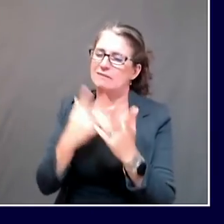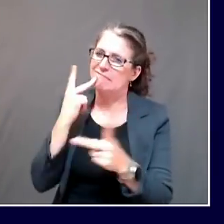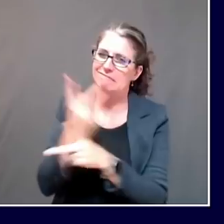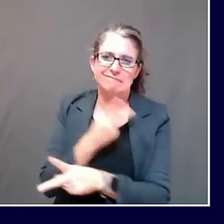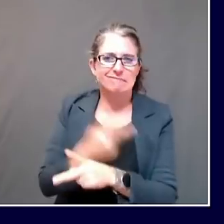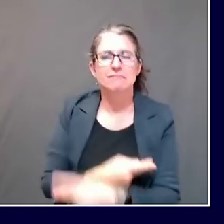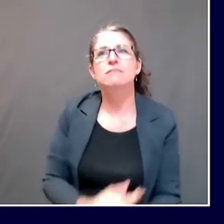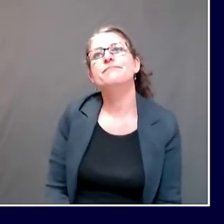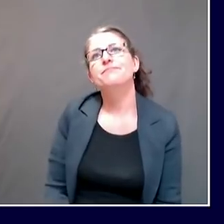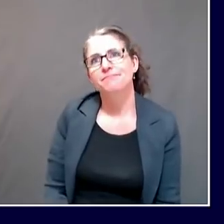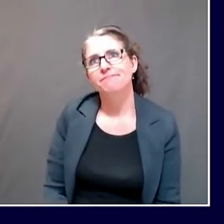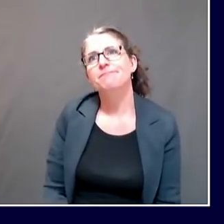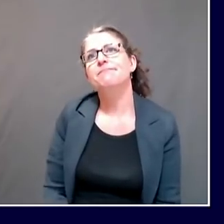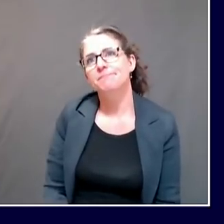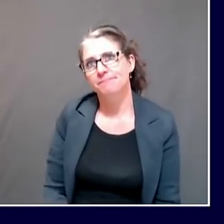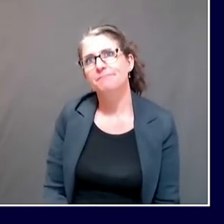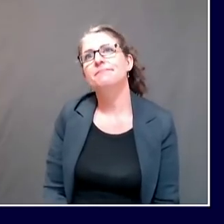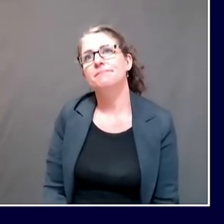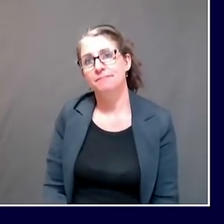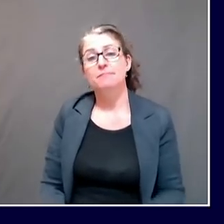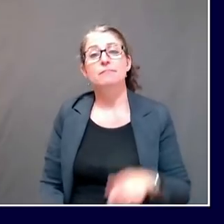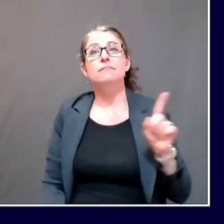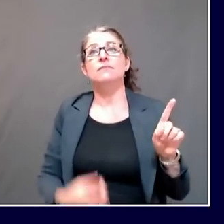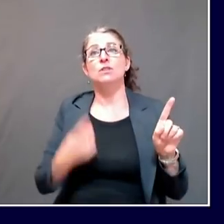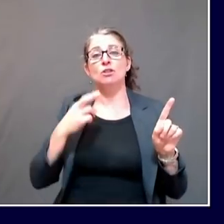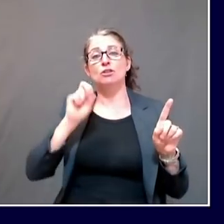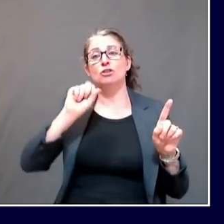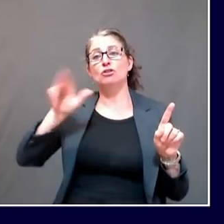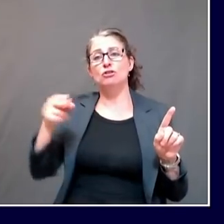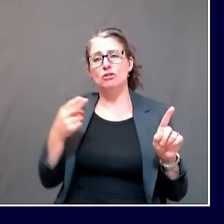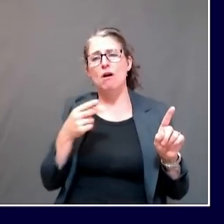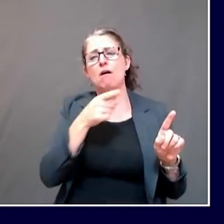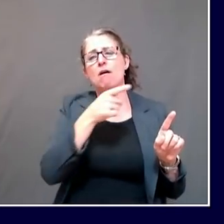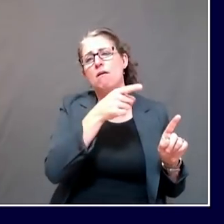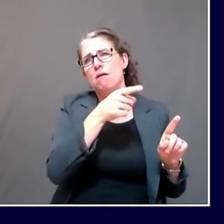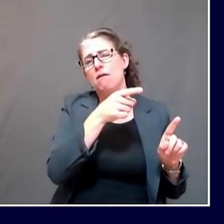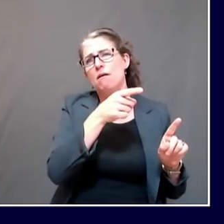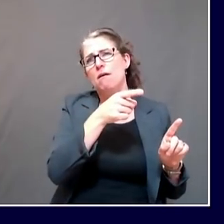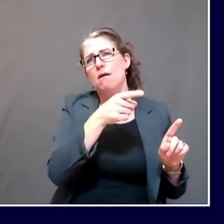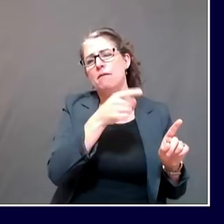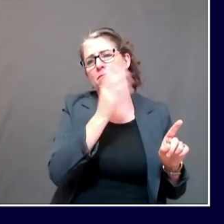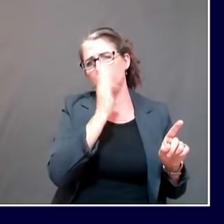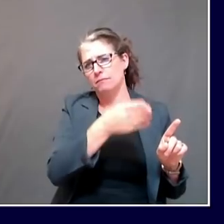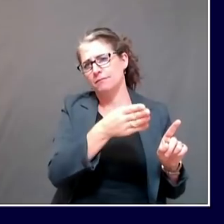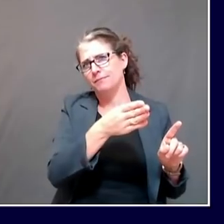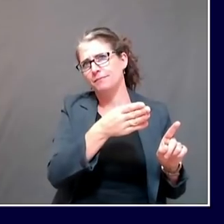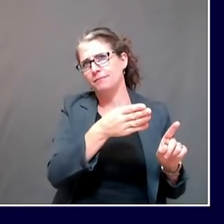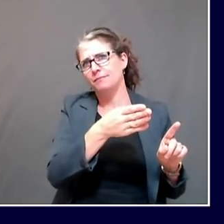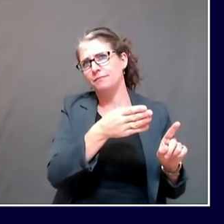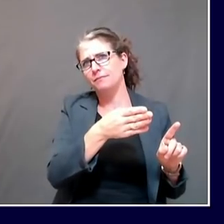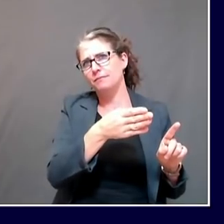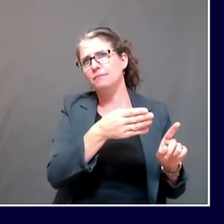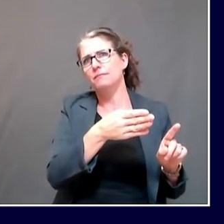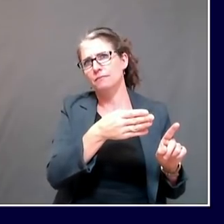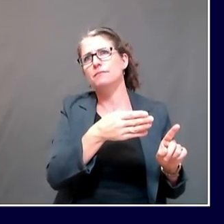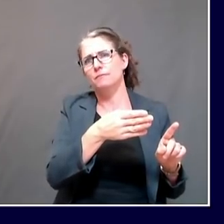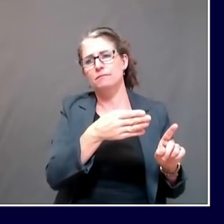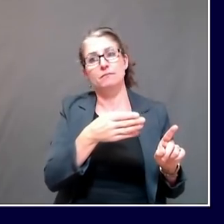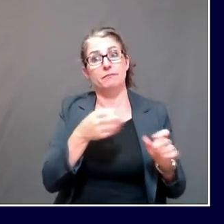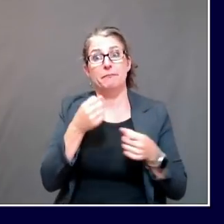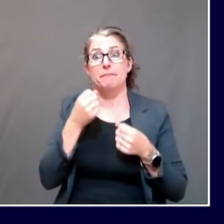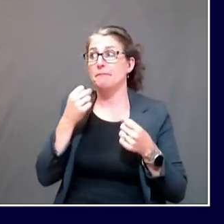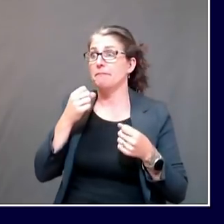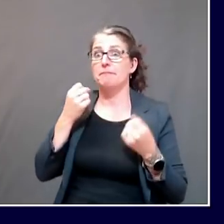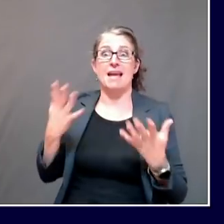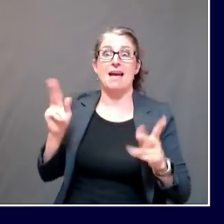there's skepticism about info coming in from other sources. What can the general public do for themselves to learn about